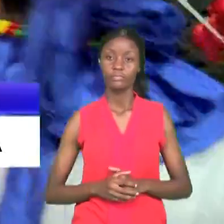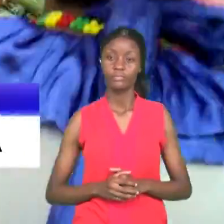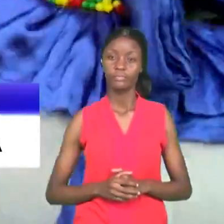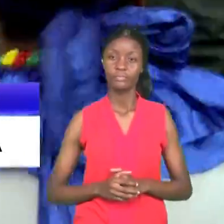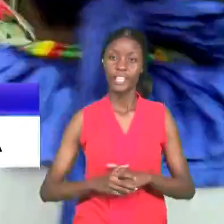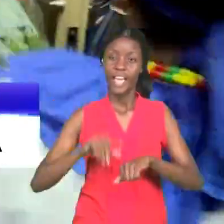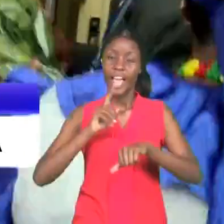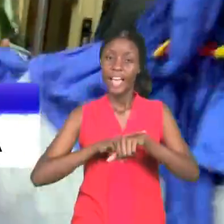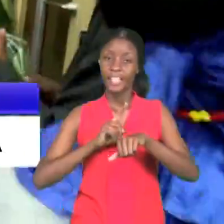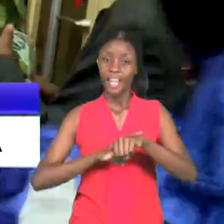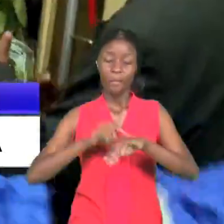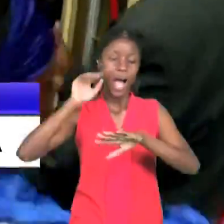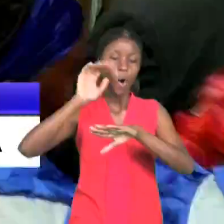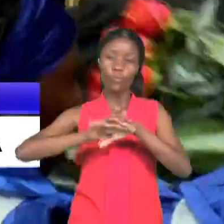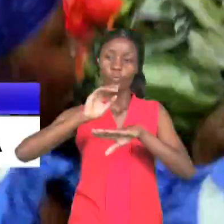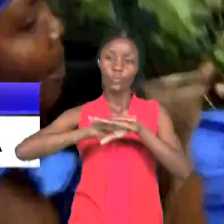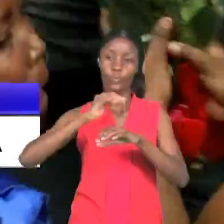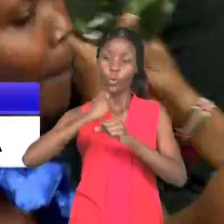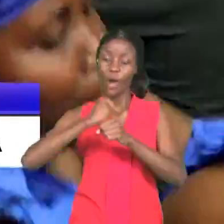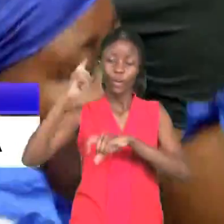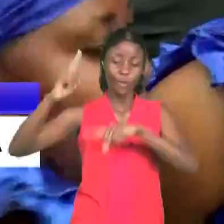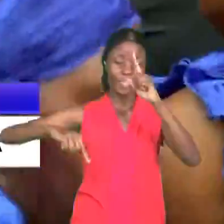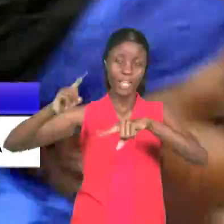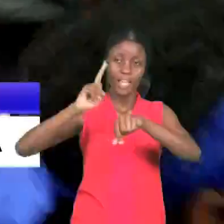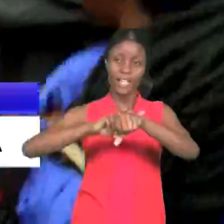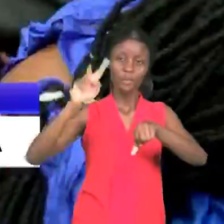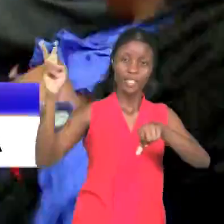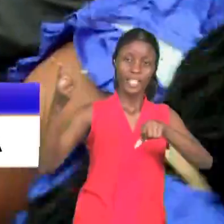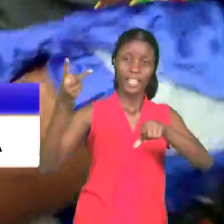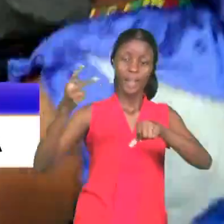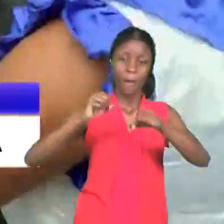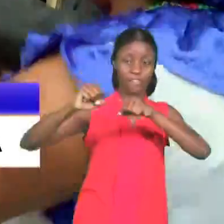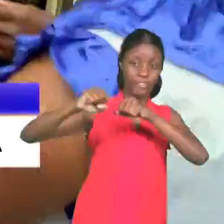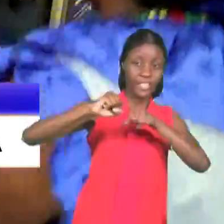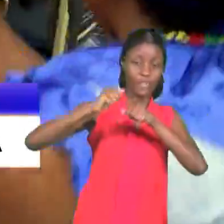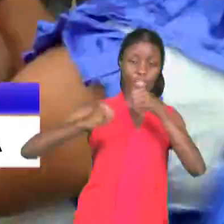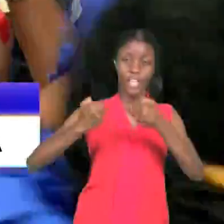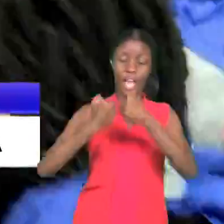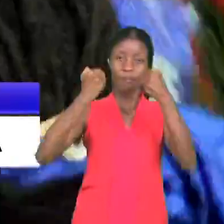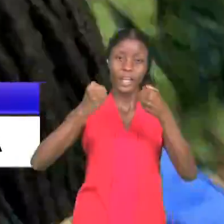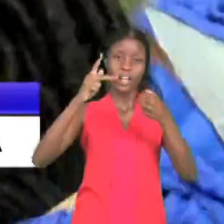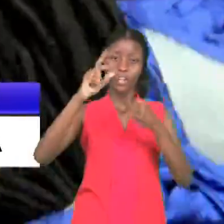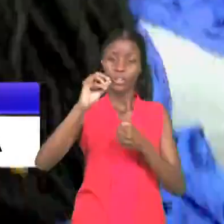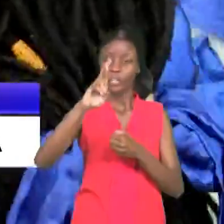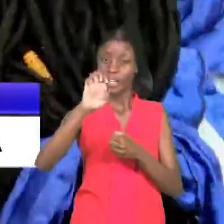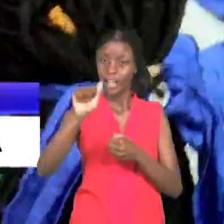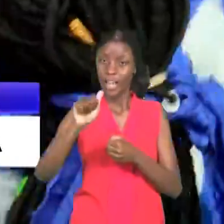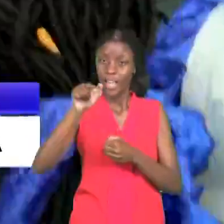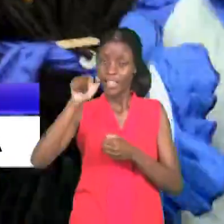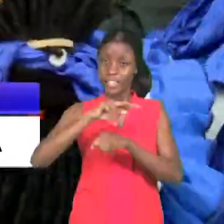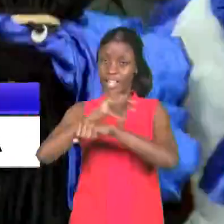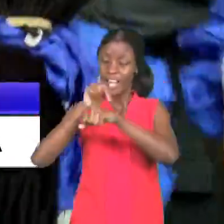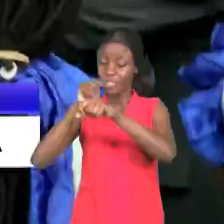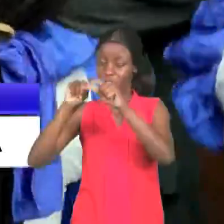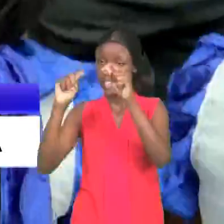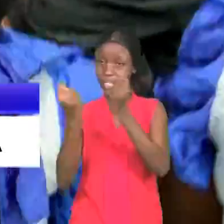Following an outstanding performance in the second edition of the Jungju World Martial Arts Masterships in Korea, the National Tong Il Mudo team